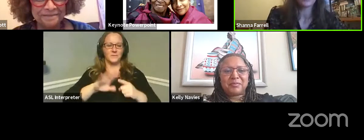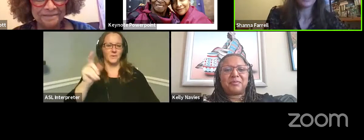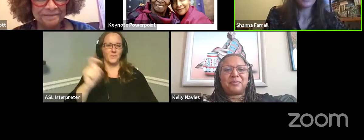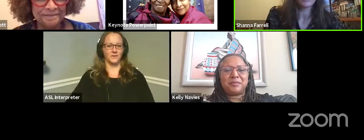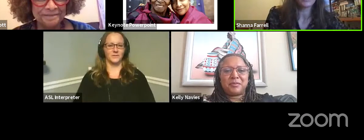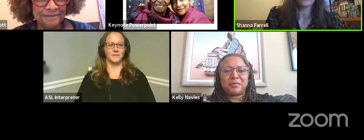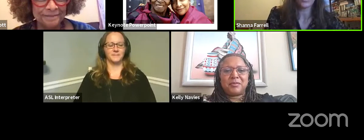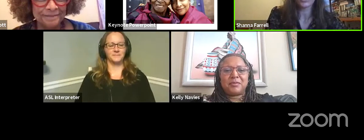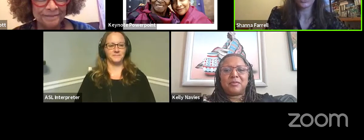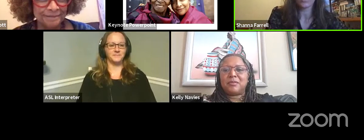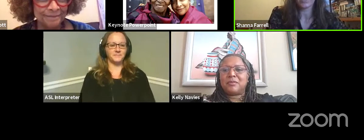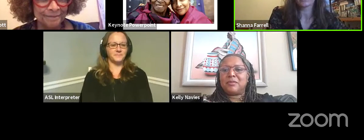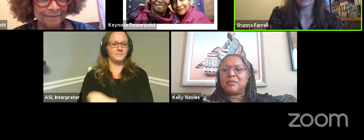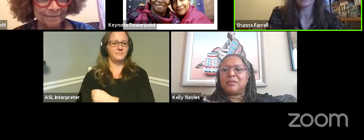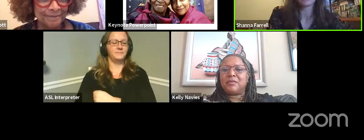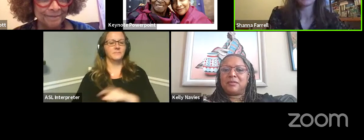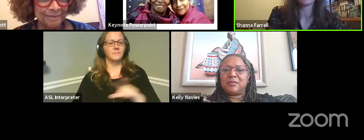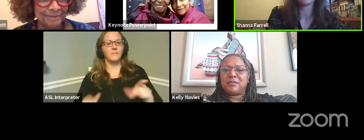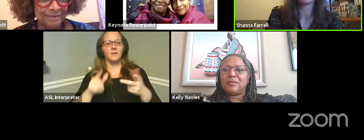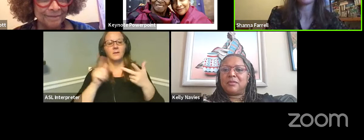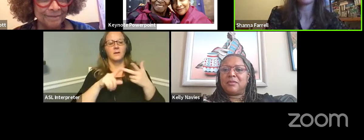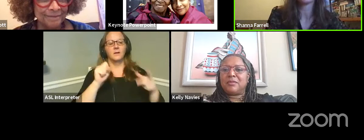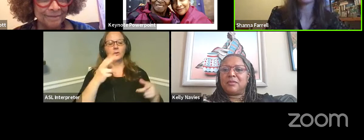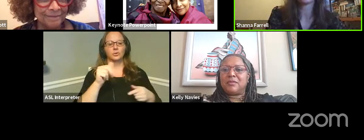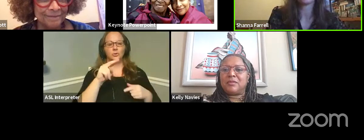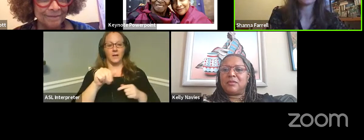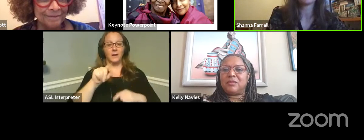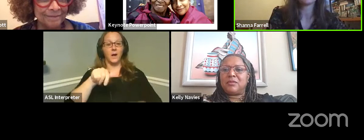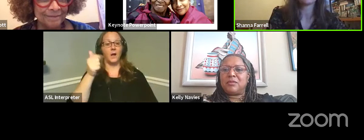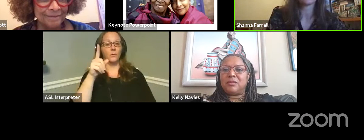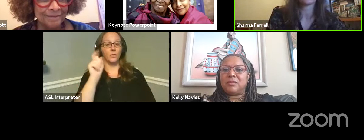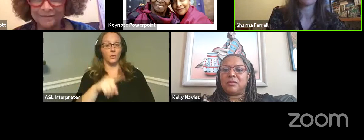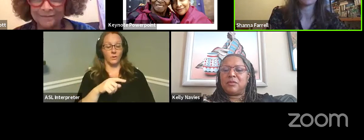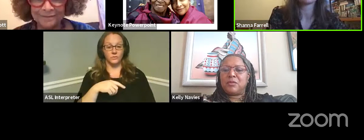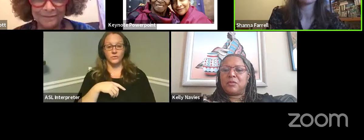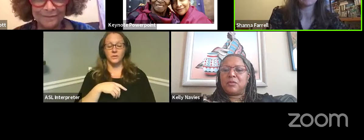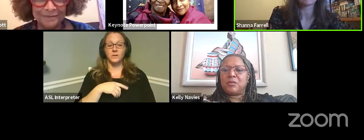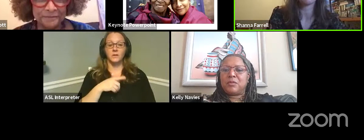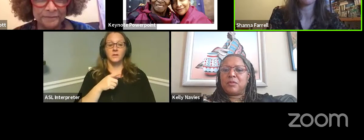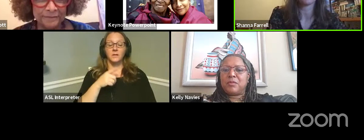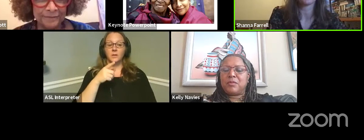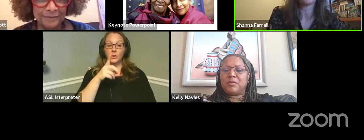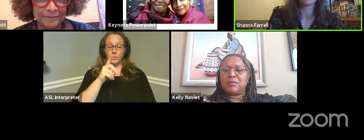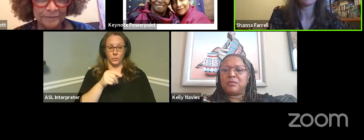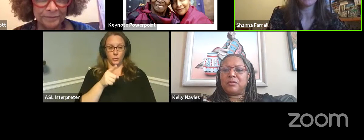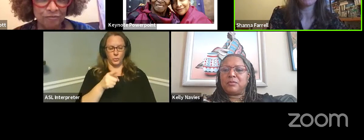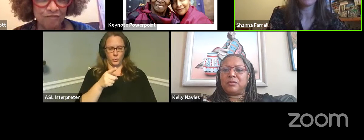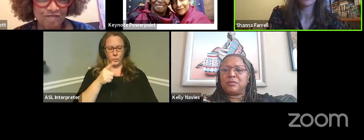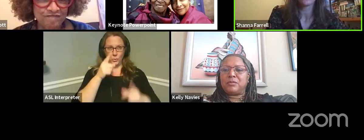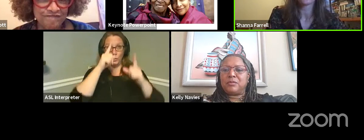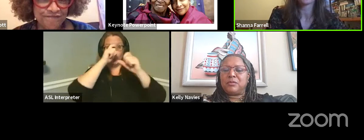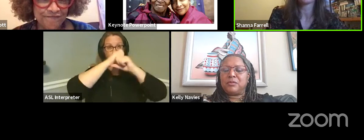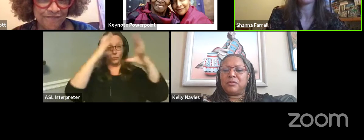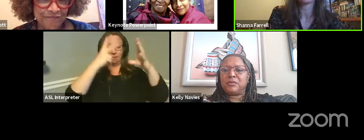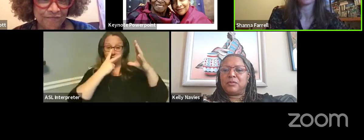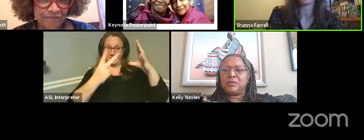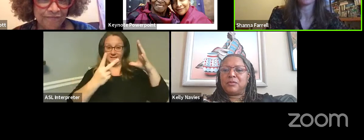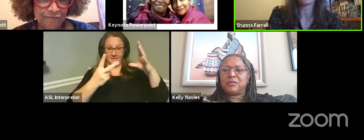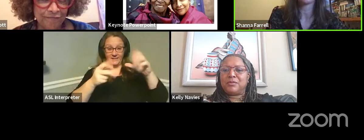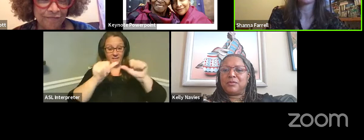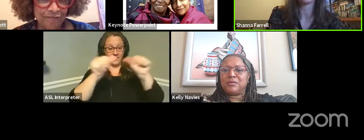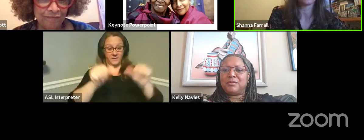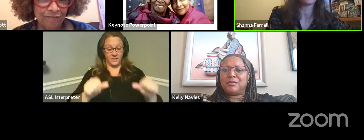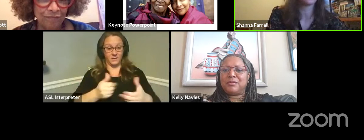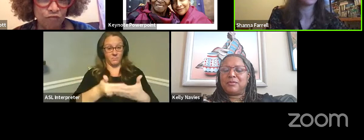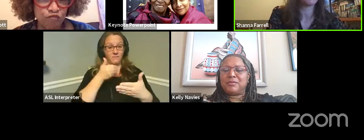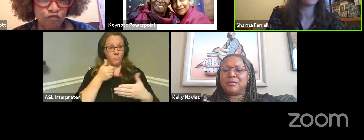So another question that we had come in is, do you see the pieces in your mind's eye before you make them? Or do you start